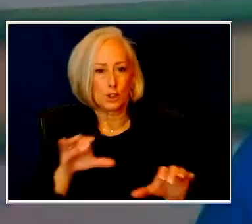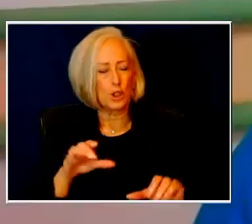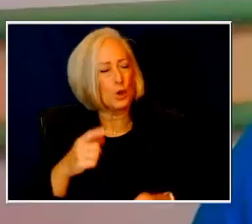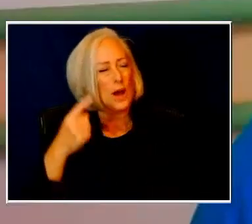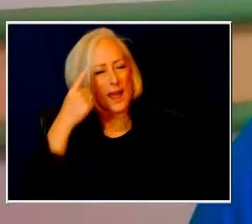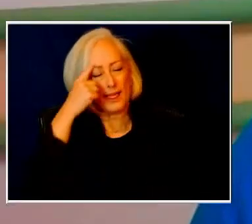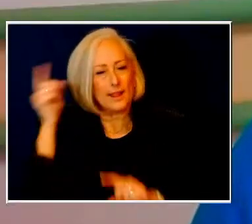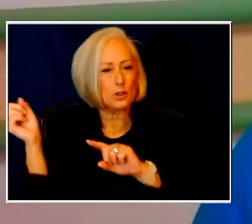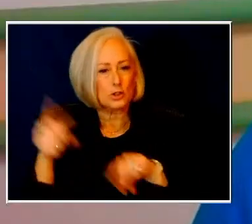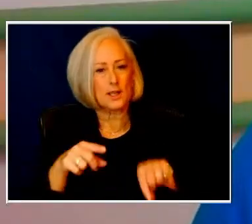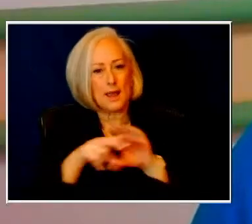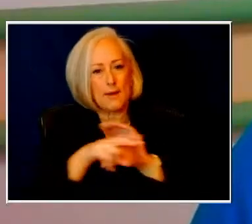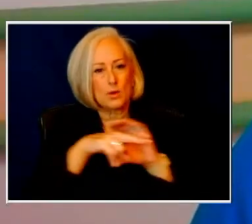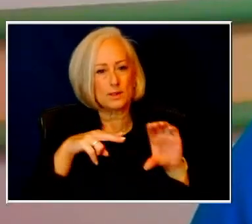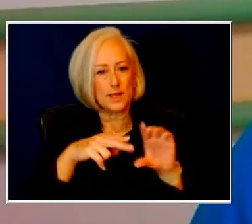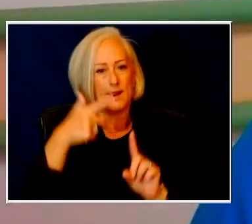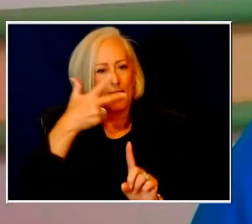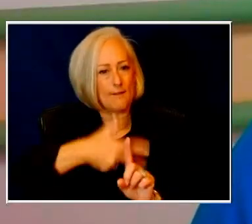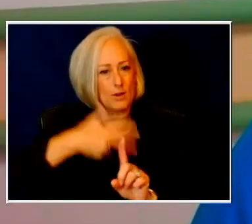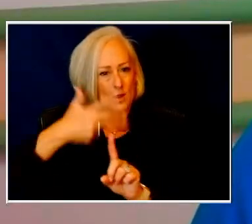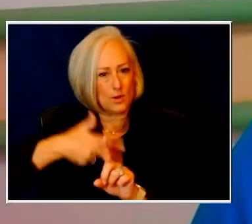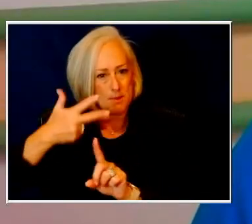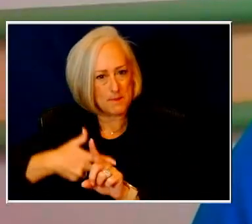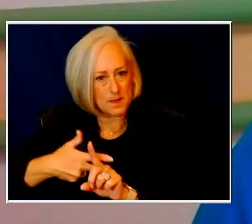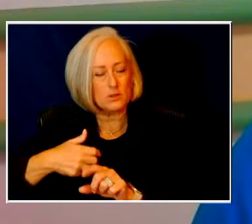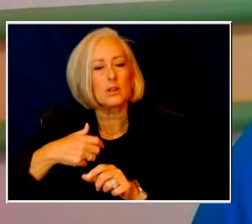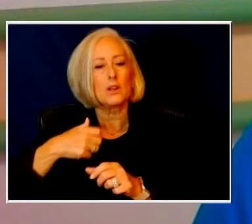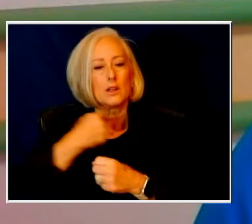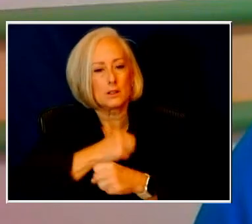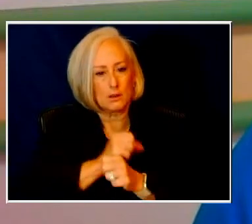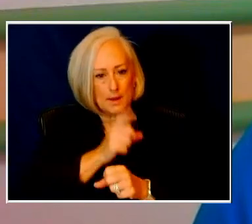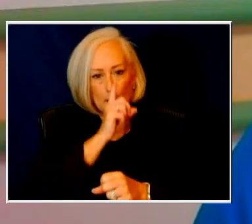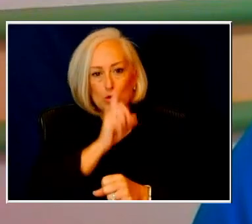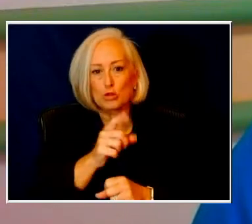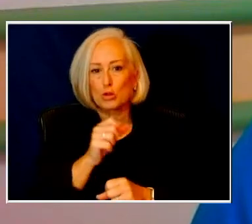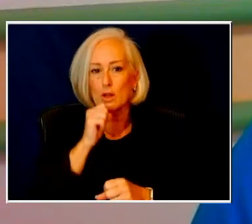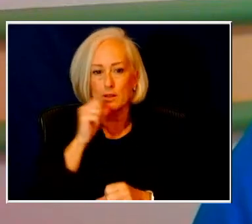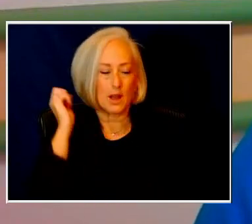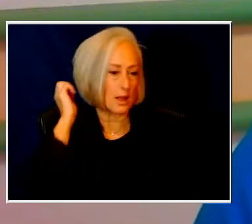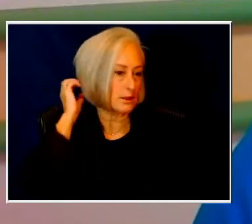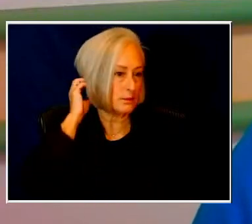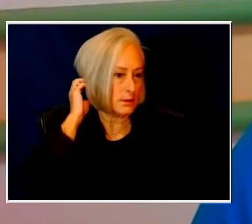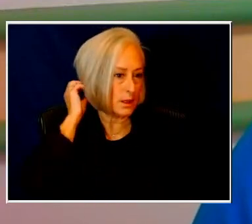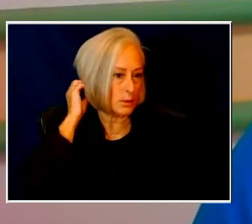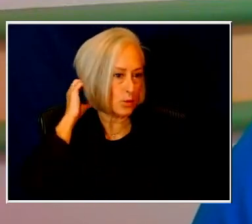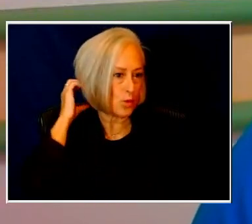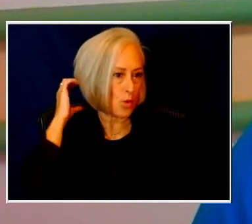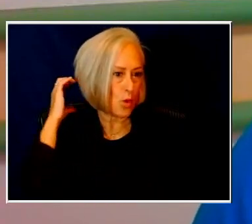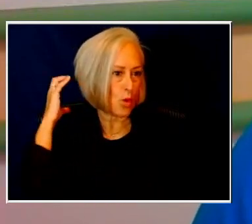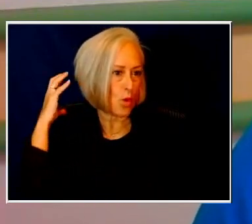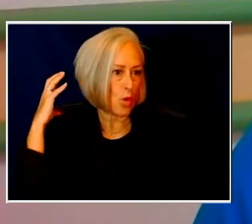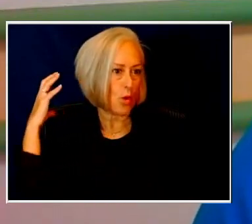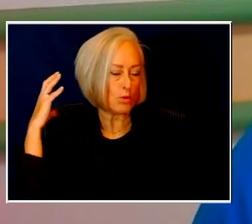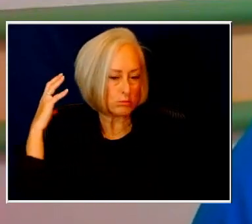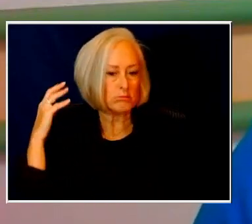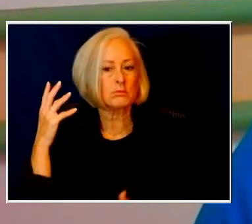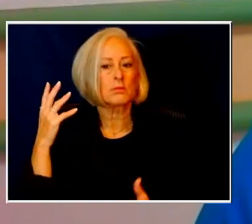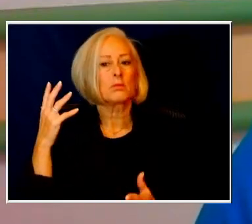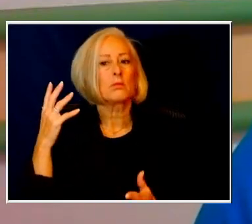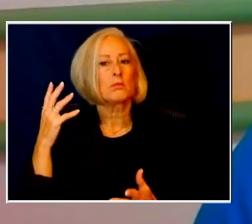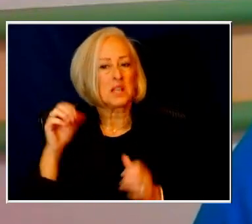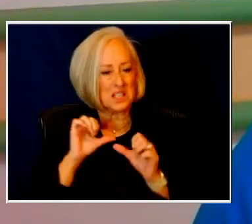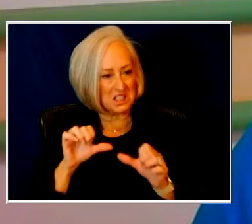and just made sure it wasn't growing at all, and it continued to behave. And then there was one scan, I